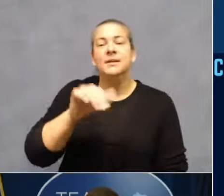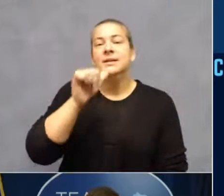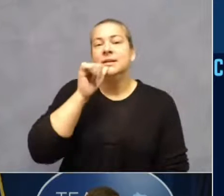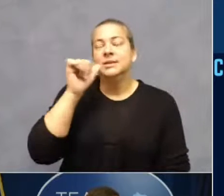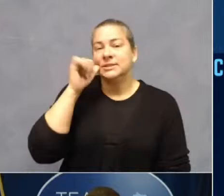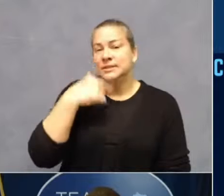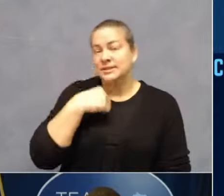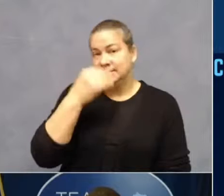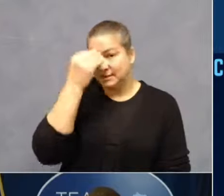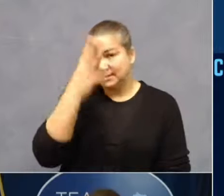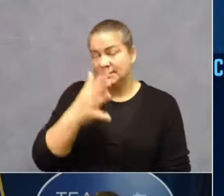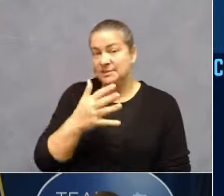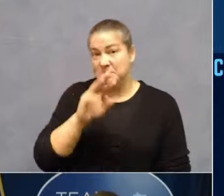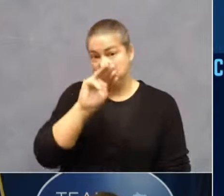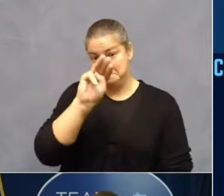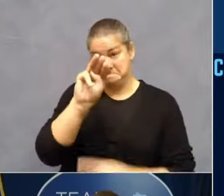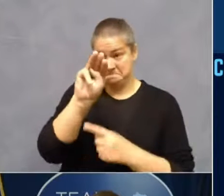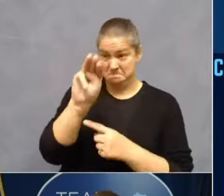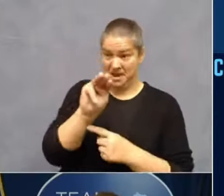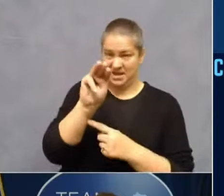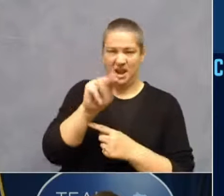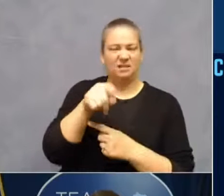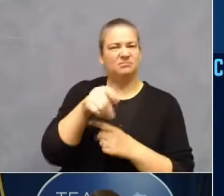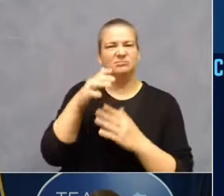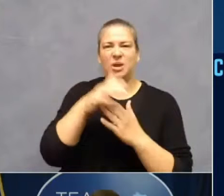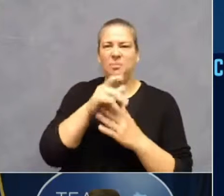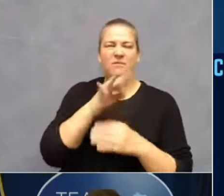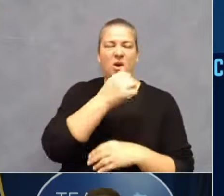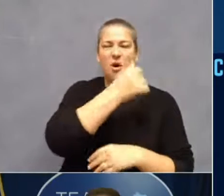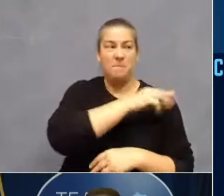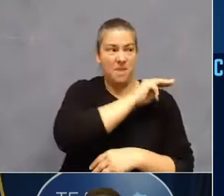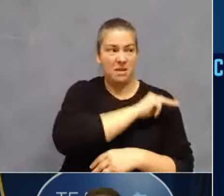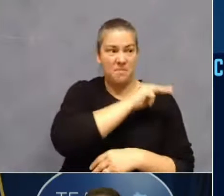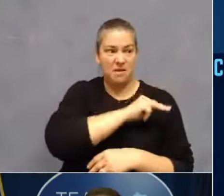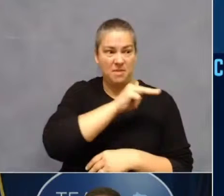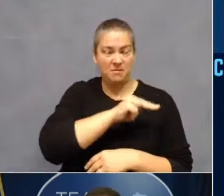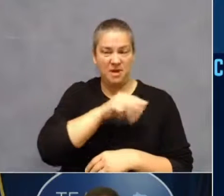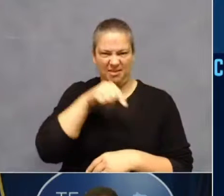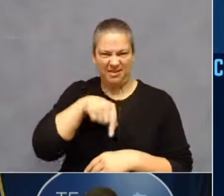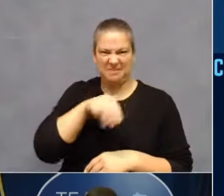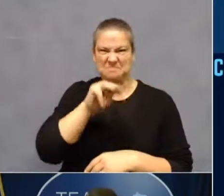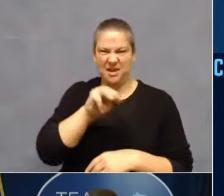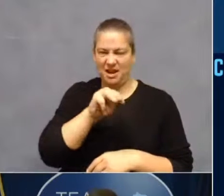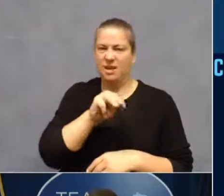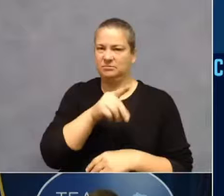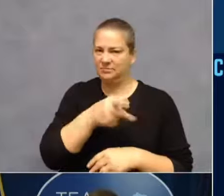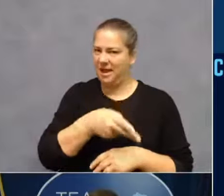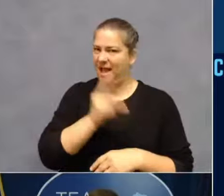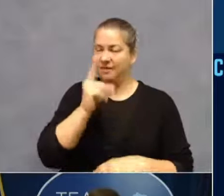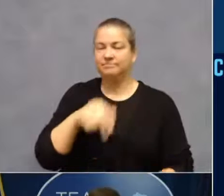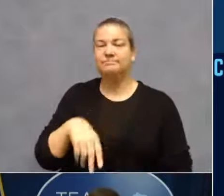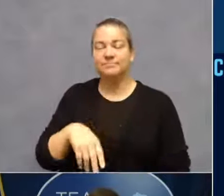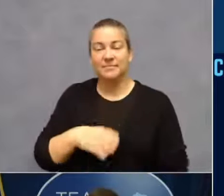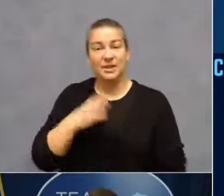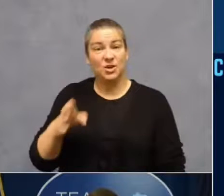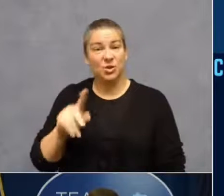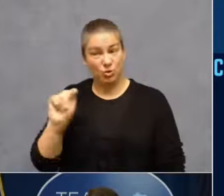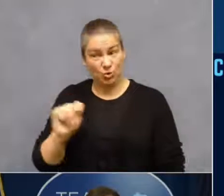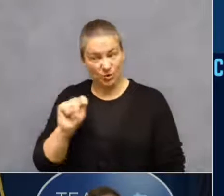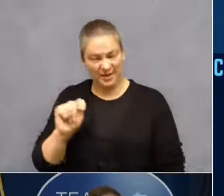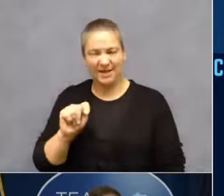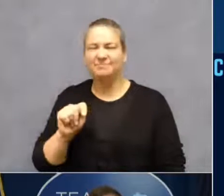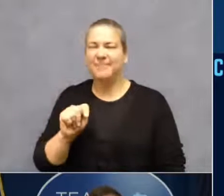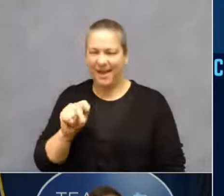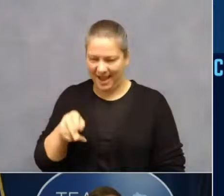largest Monday in number of cases ever. Today, we have the single highest Tuesday with